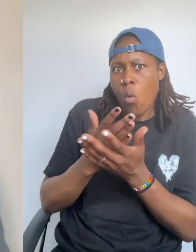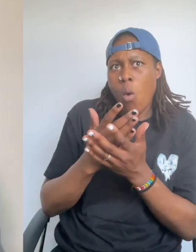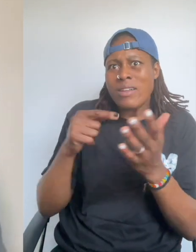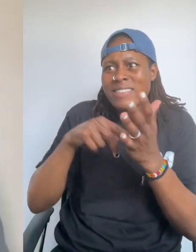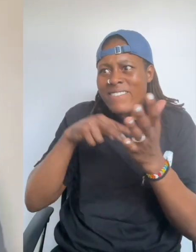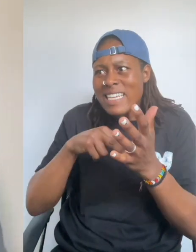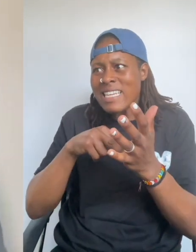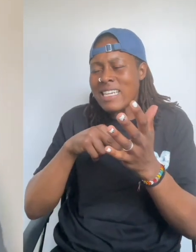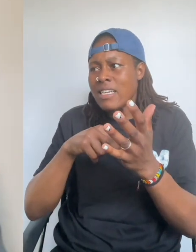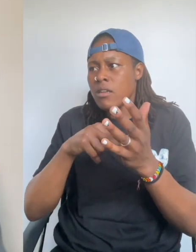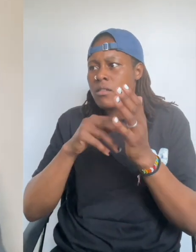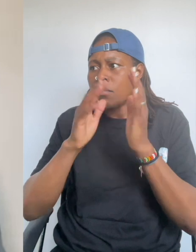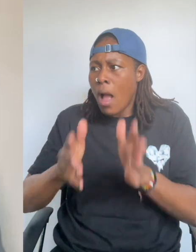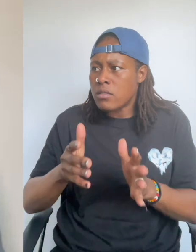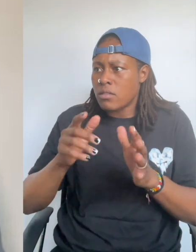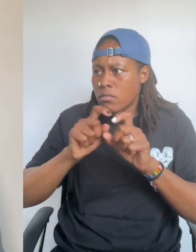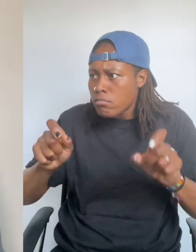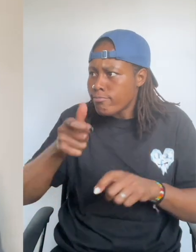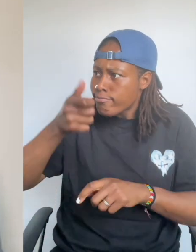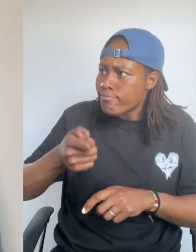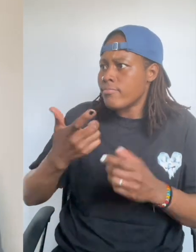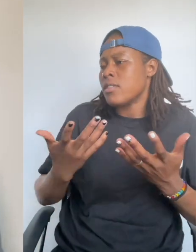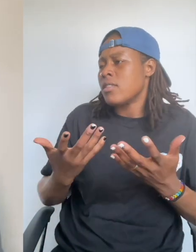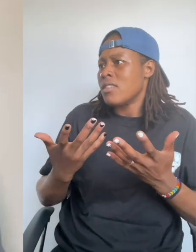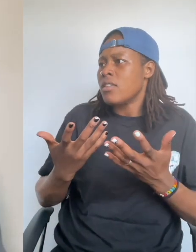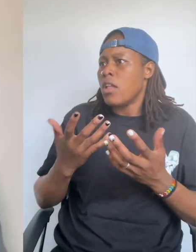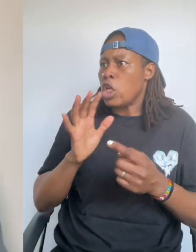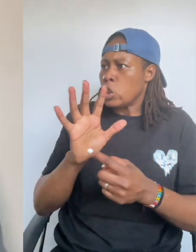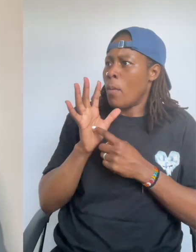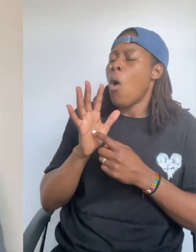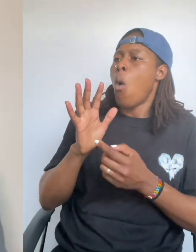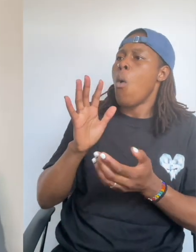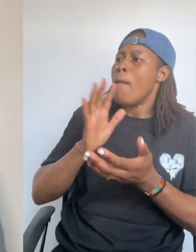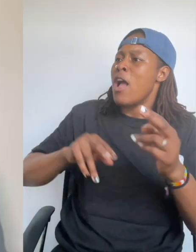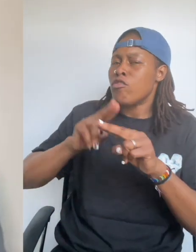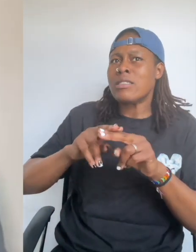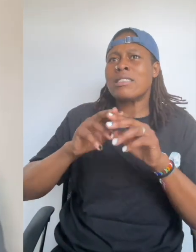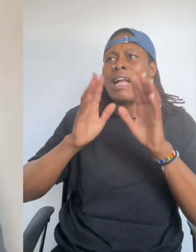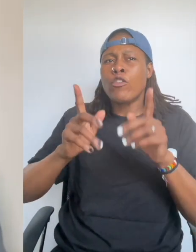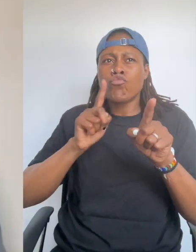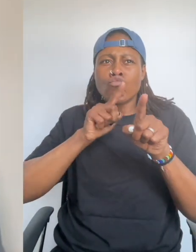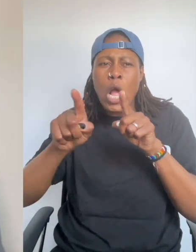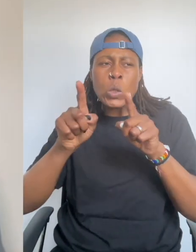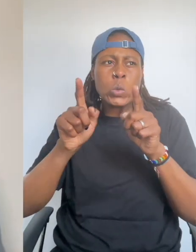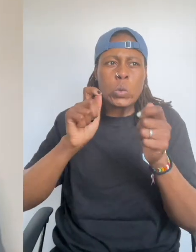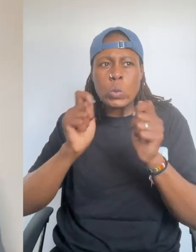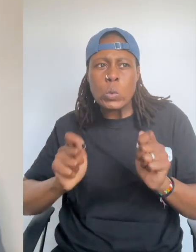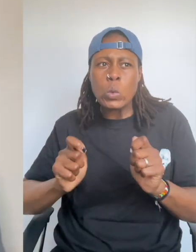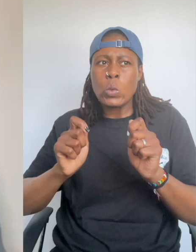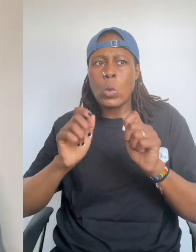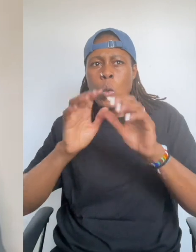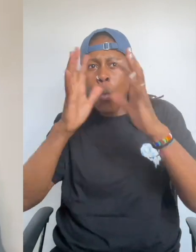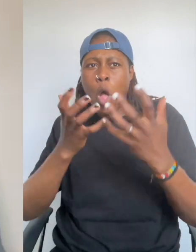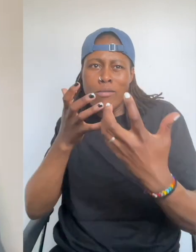kind of showed me that my parents had to try and make things work for them in a world that